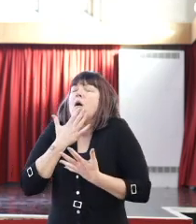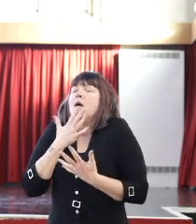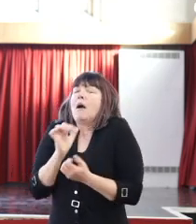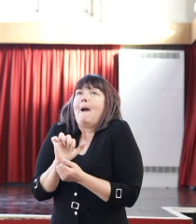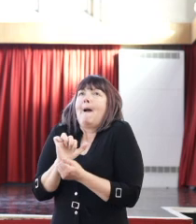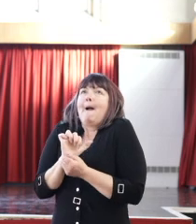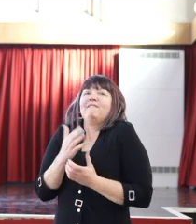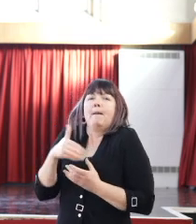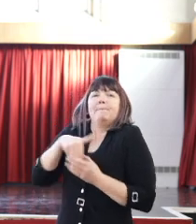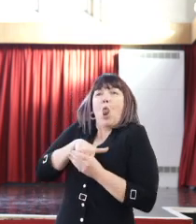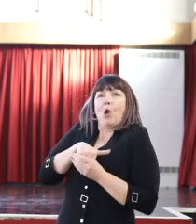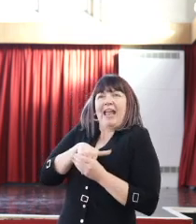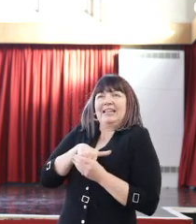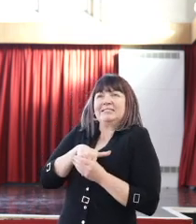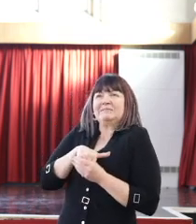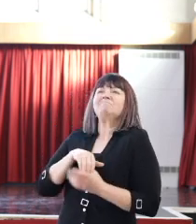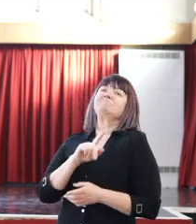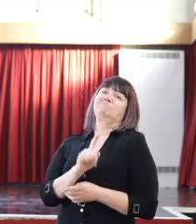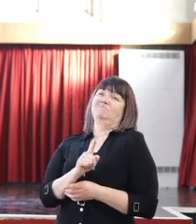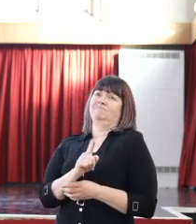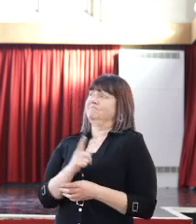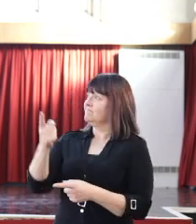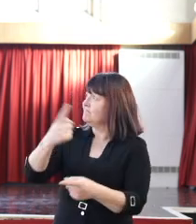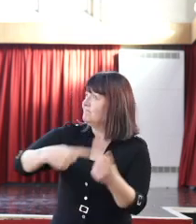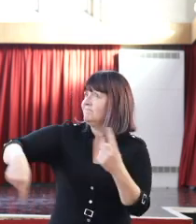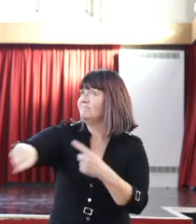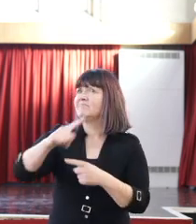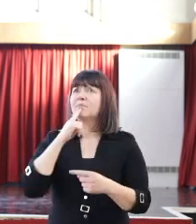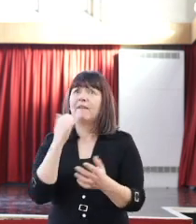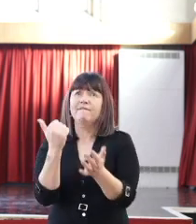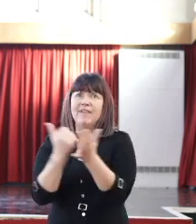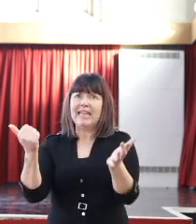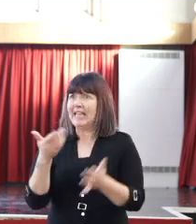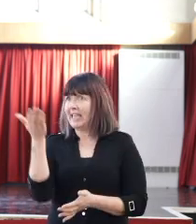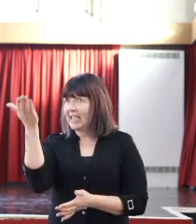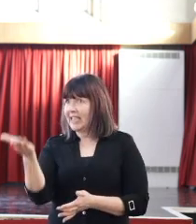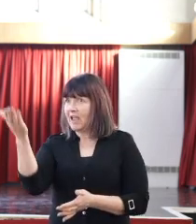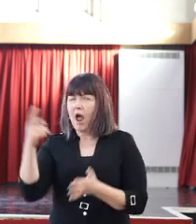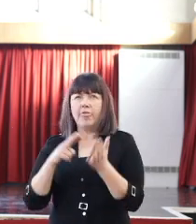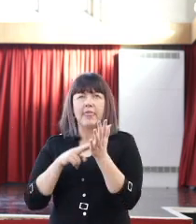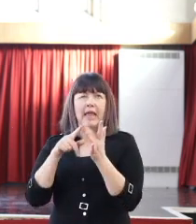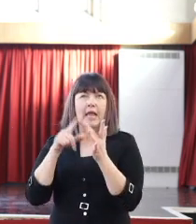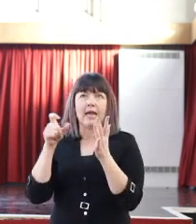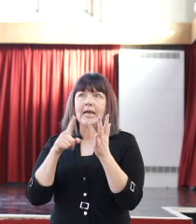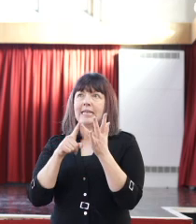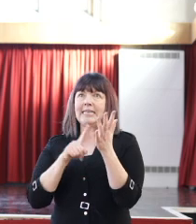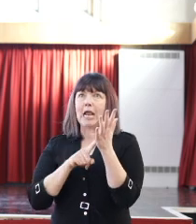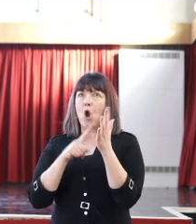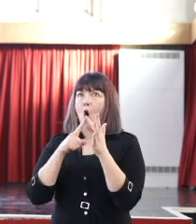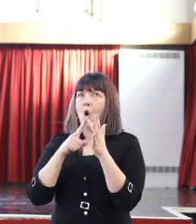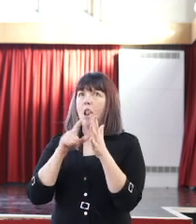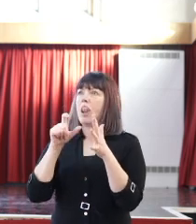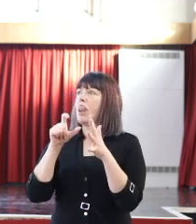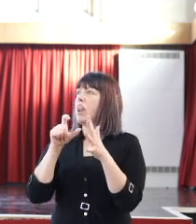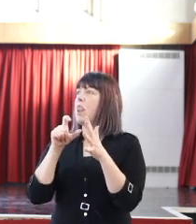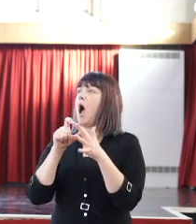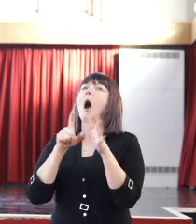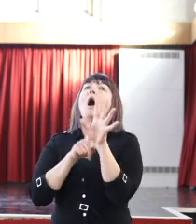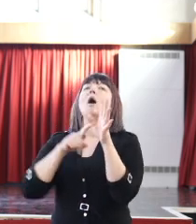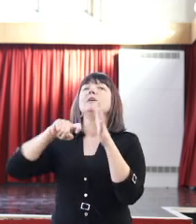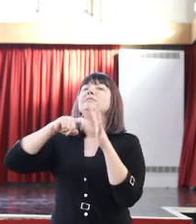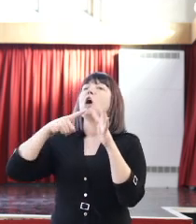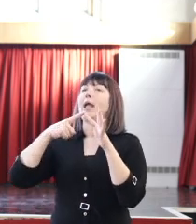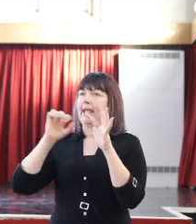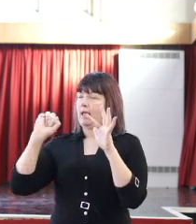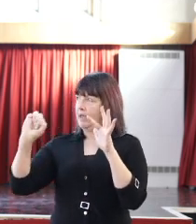conjunction with the fantastic light artist that you mentioned, Stefan. Now I think Nicole, Dyke, but I might be getting that wrong. You said it in a much